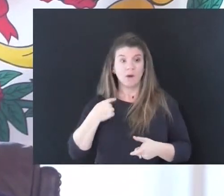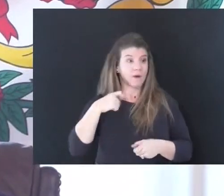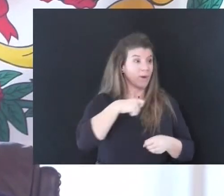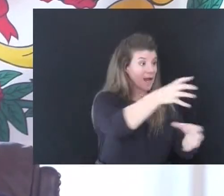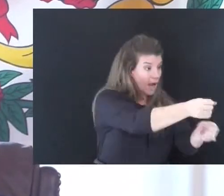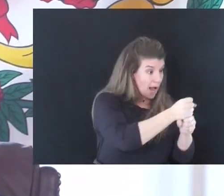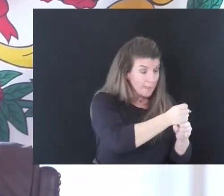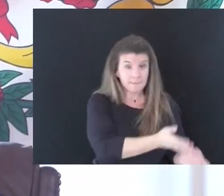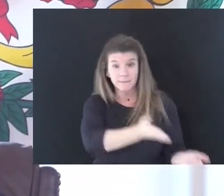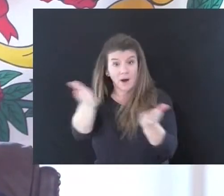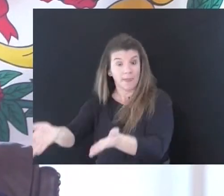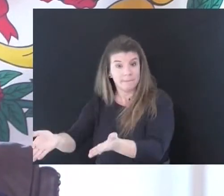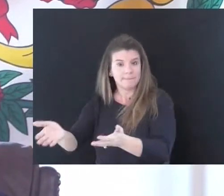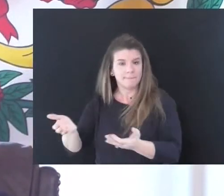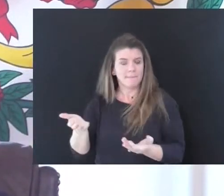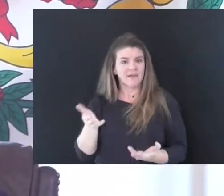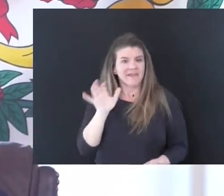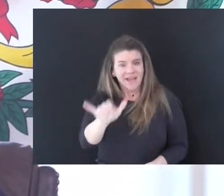them.